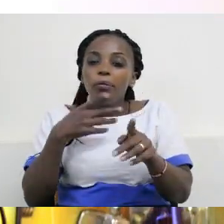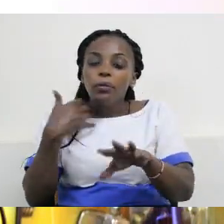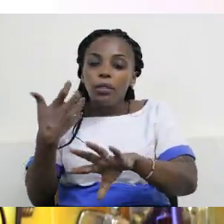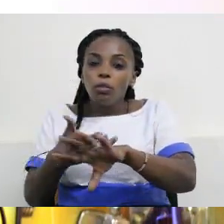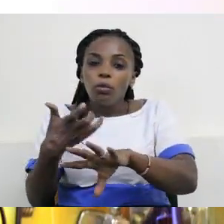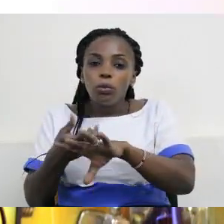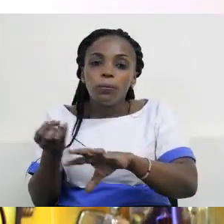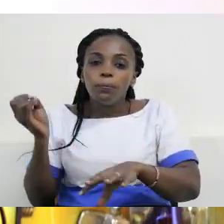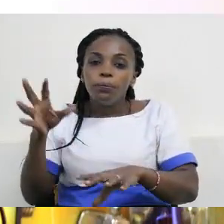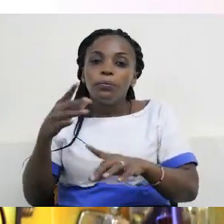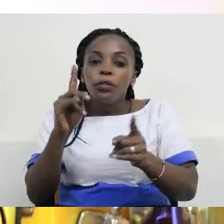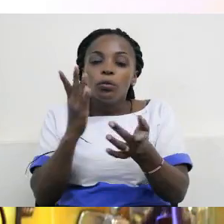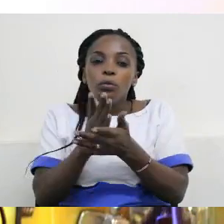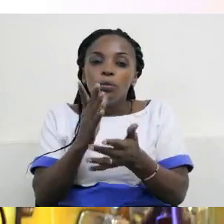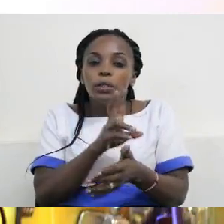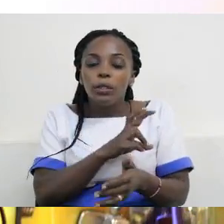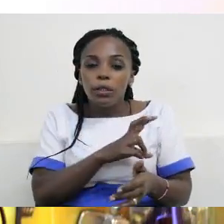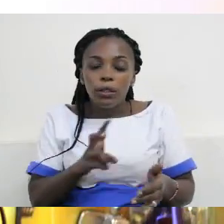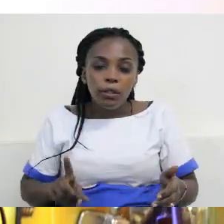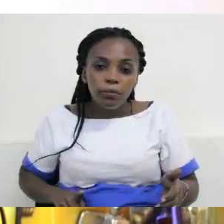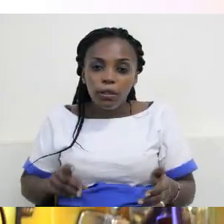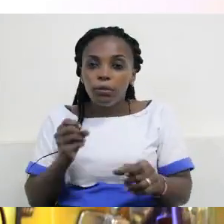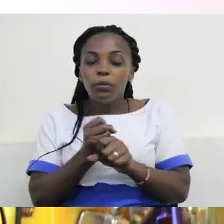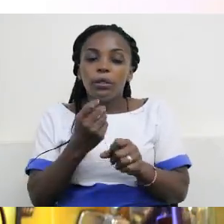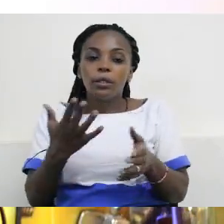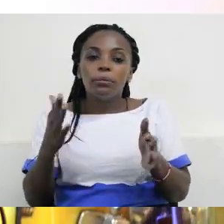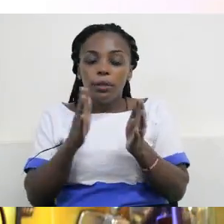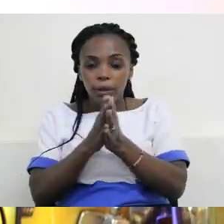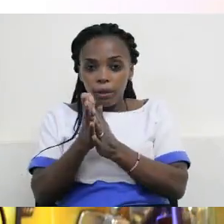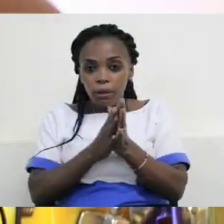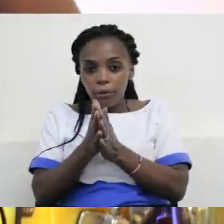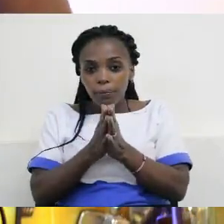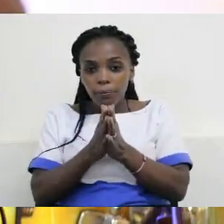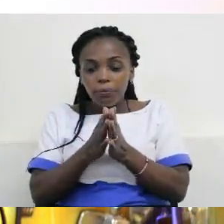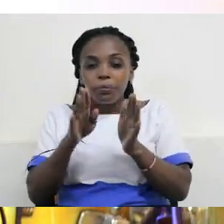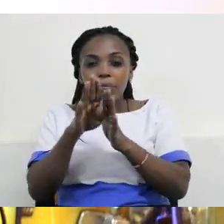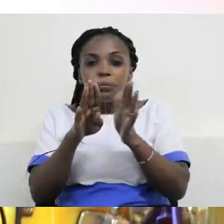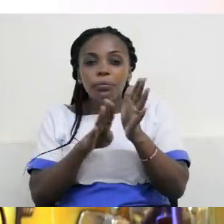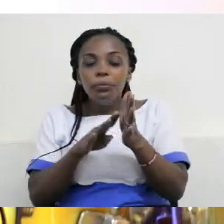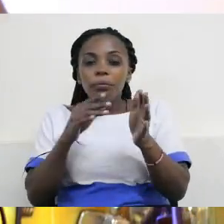stone him, we see him doing something very, very interesting. The Bible says that